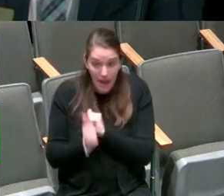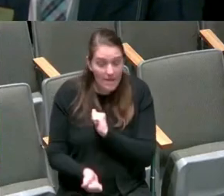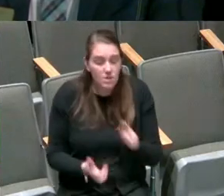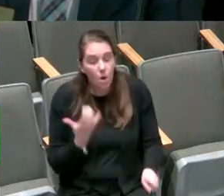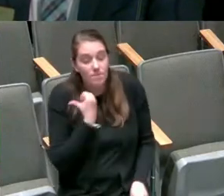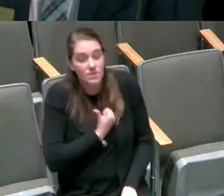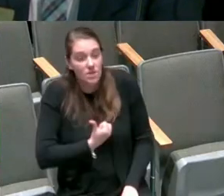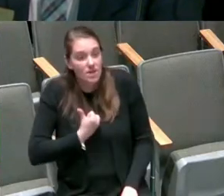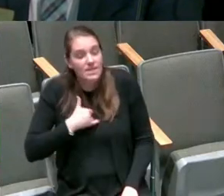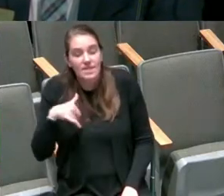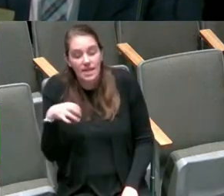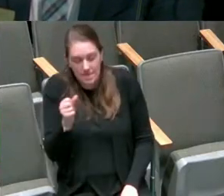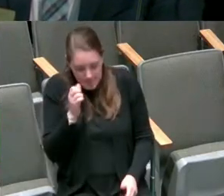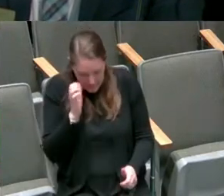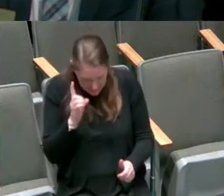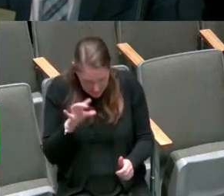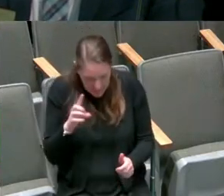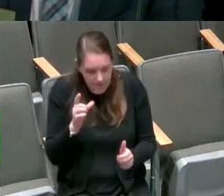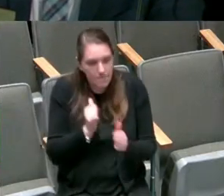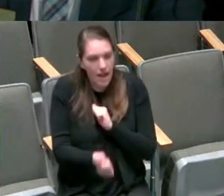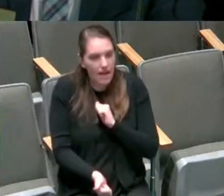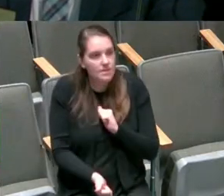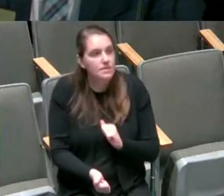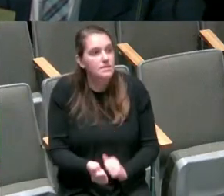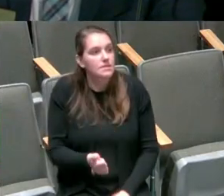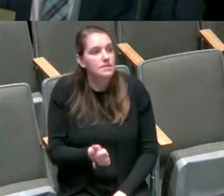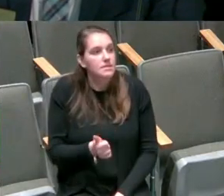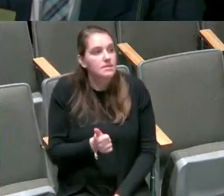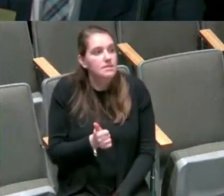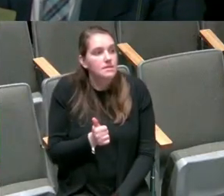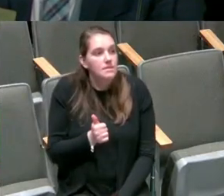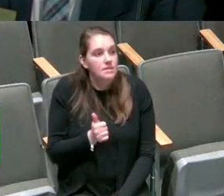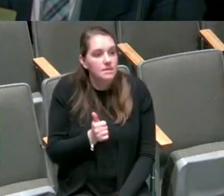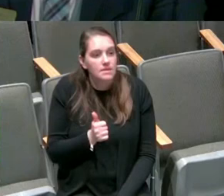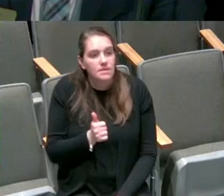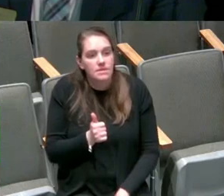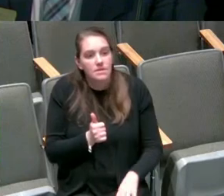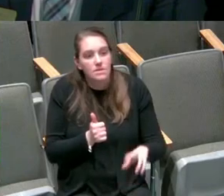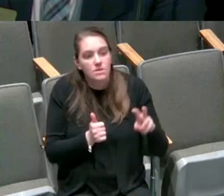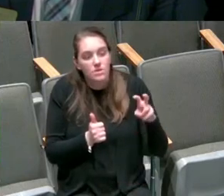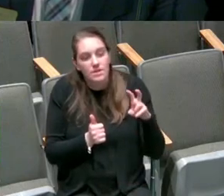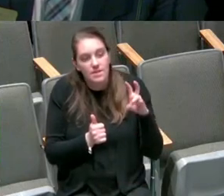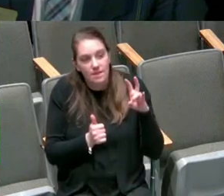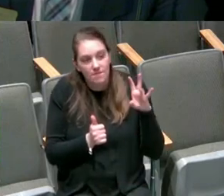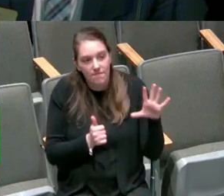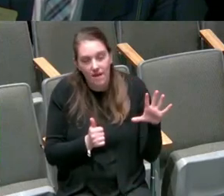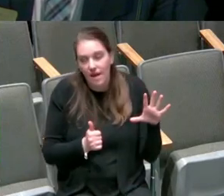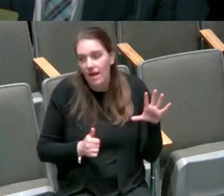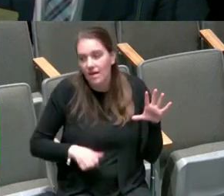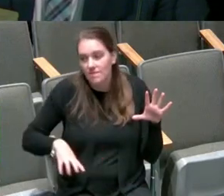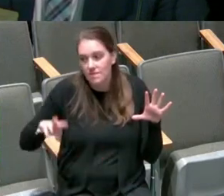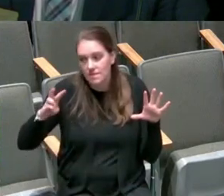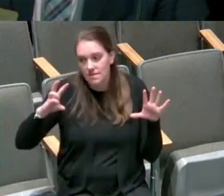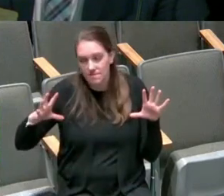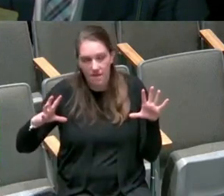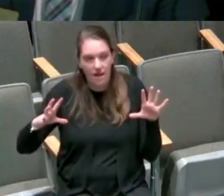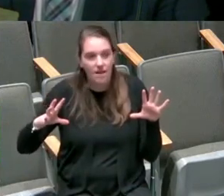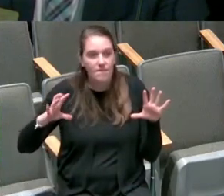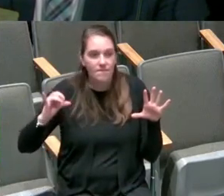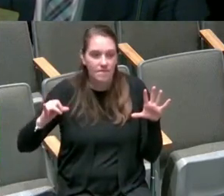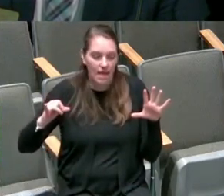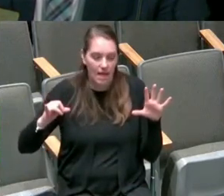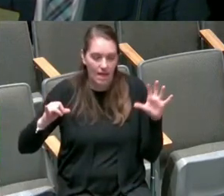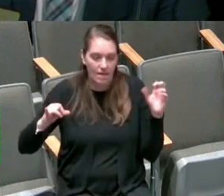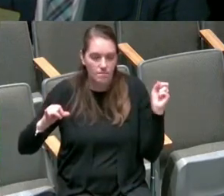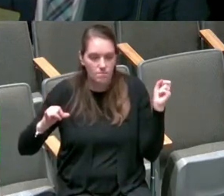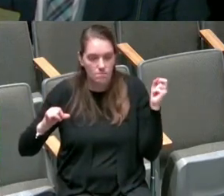I'm sorry yes it did it passed 275 to 65 that is two-thirds more than